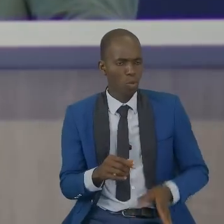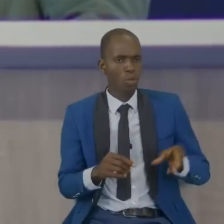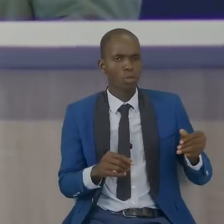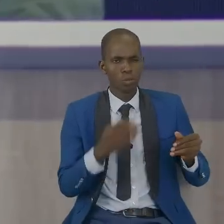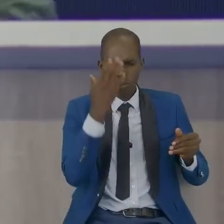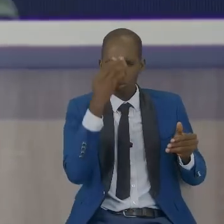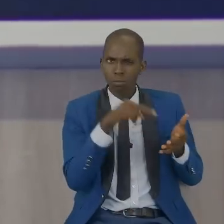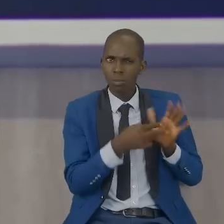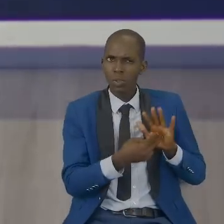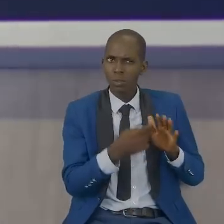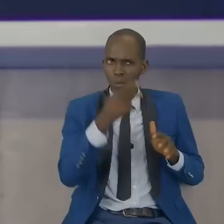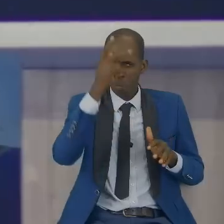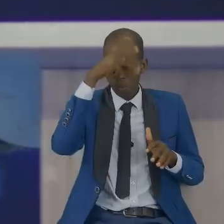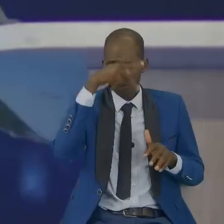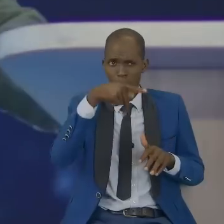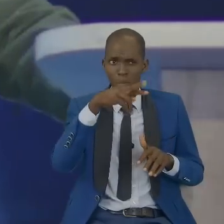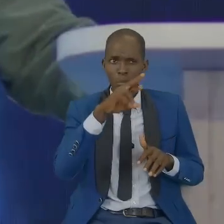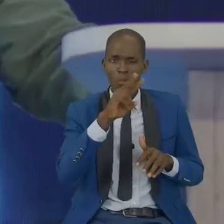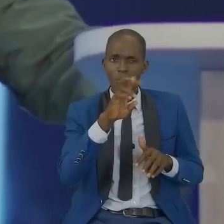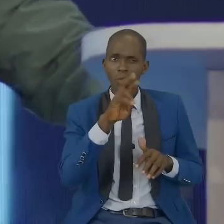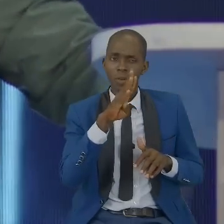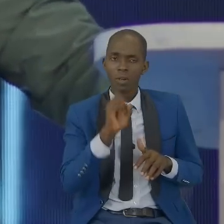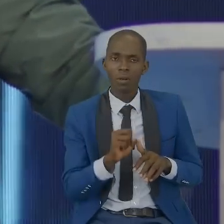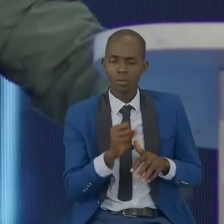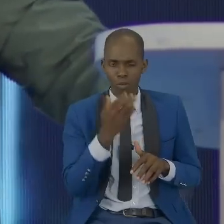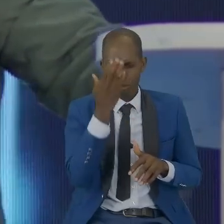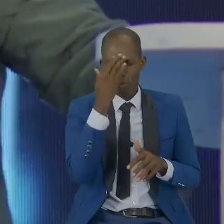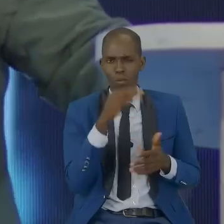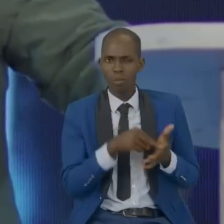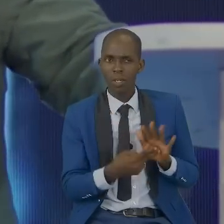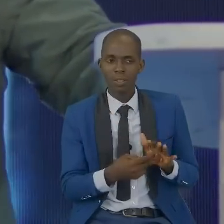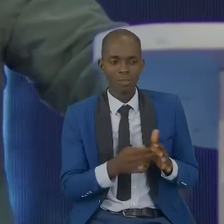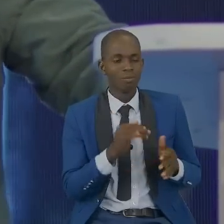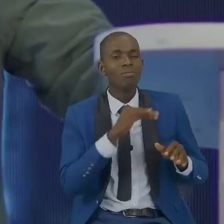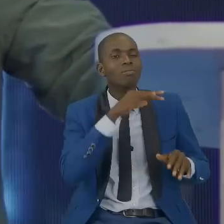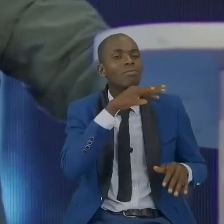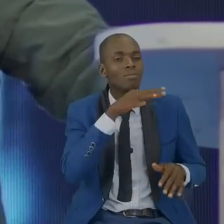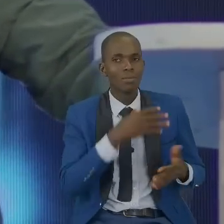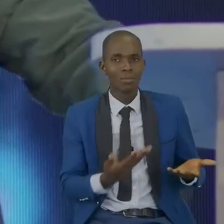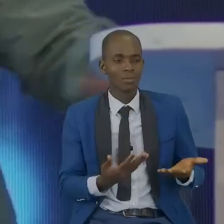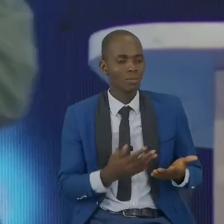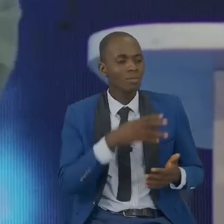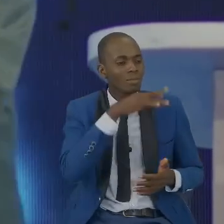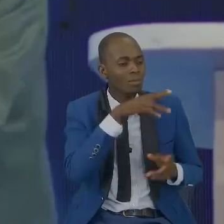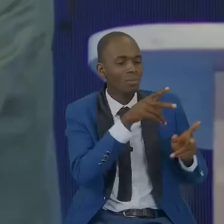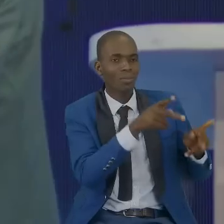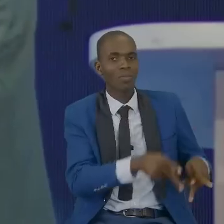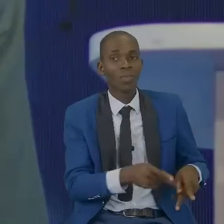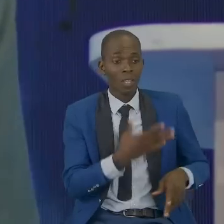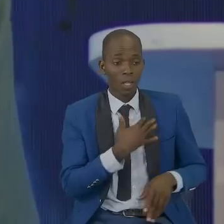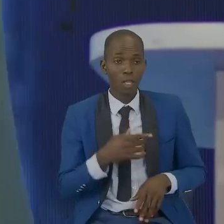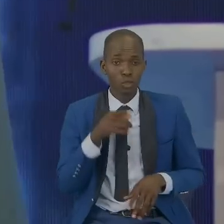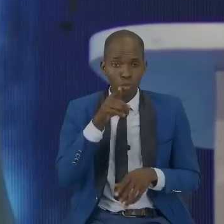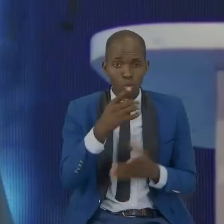meaning of that. A Gentile dog, dirty, and defiled. And you want me to take